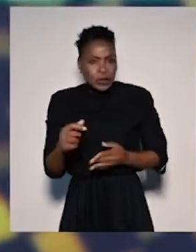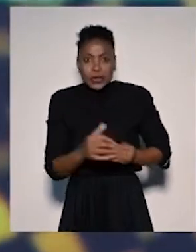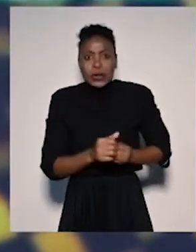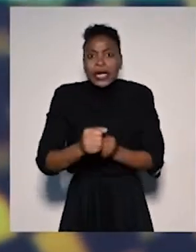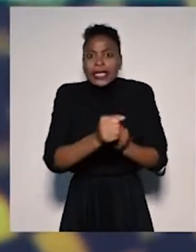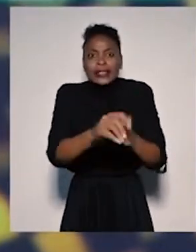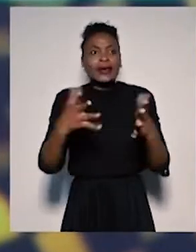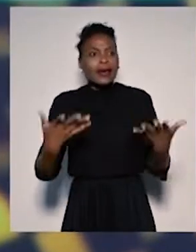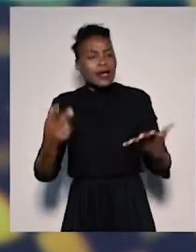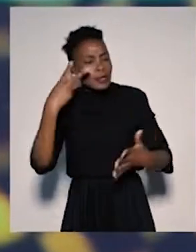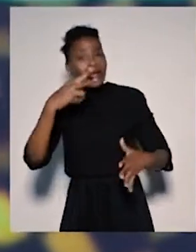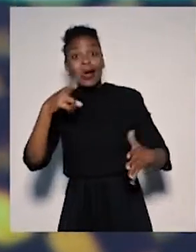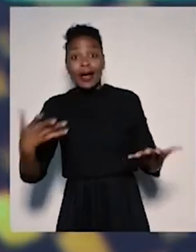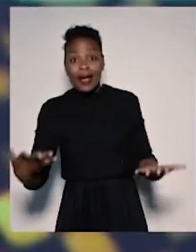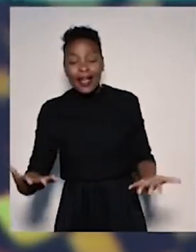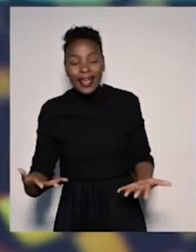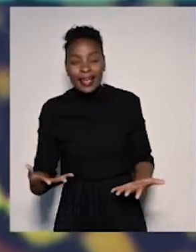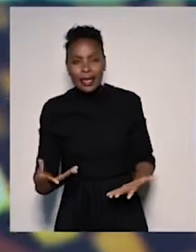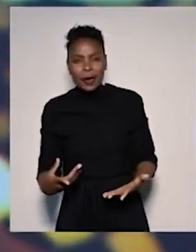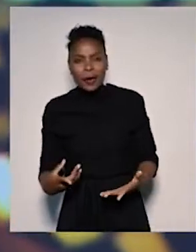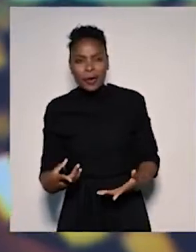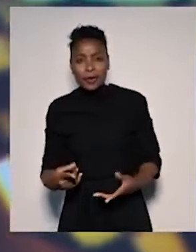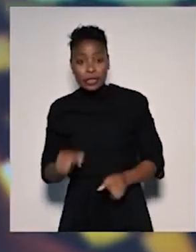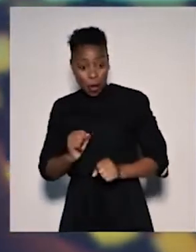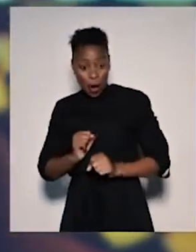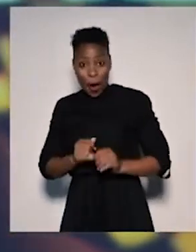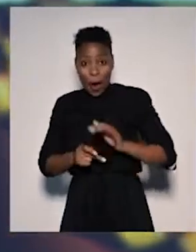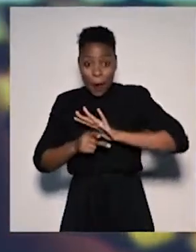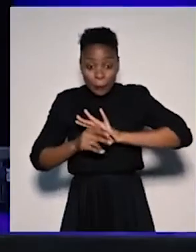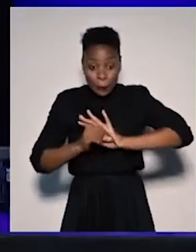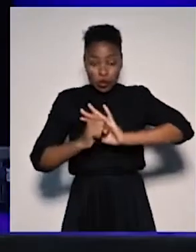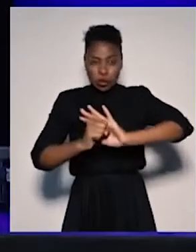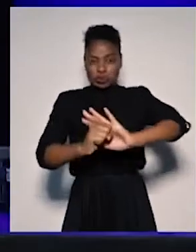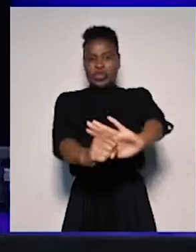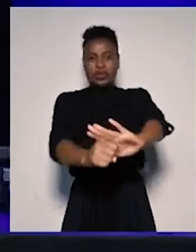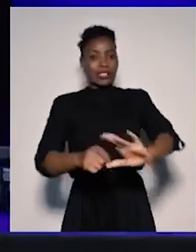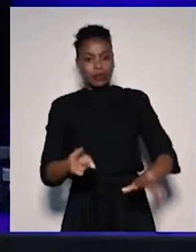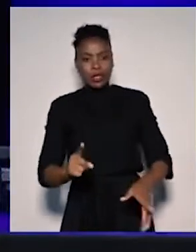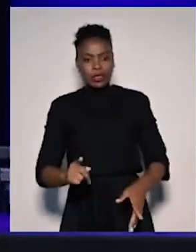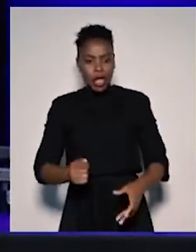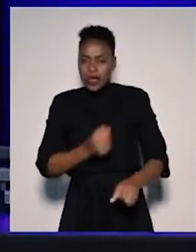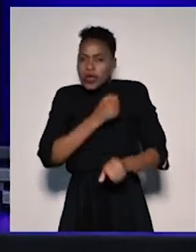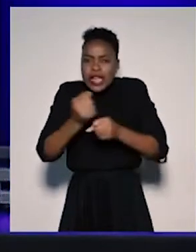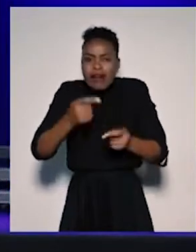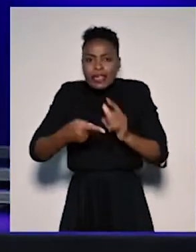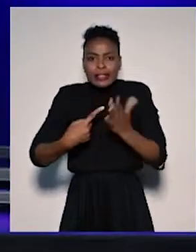Yeah, because you see, when you collaborate to push somebody out, you never discuss.